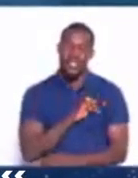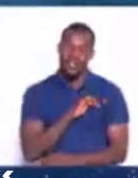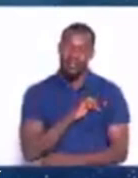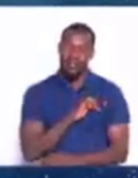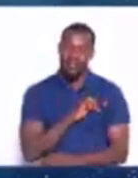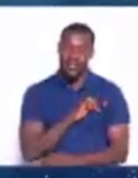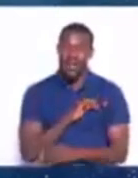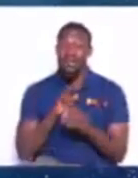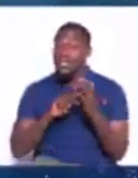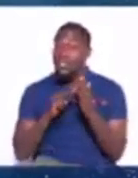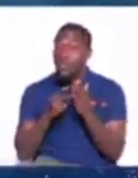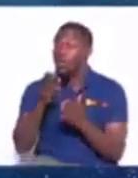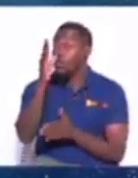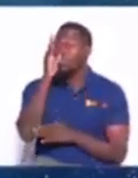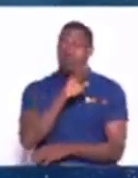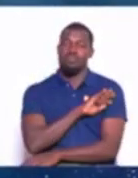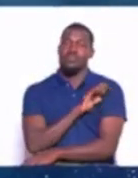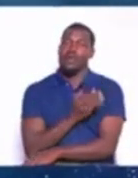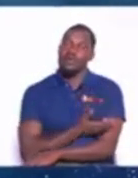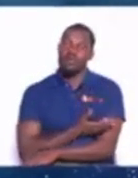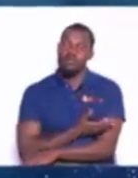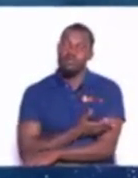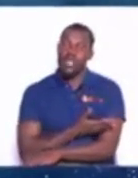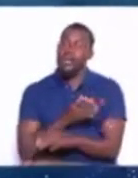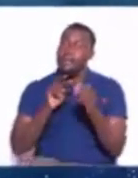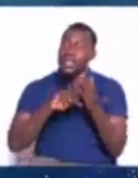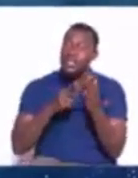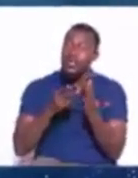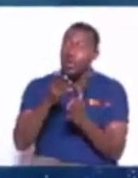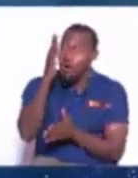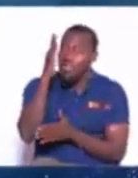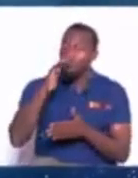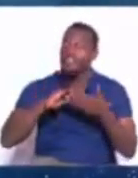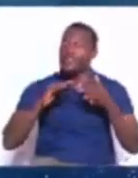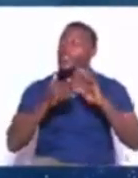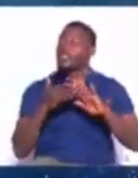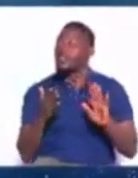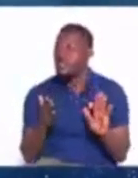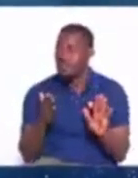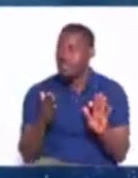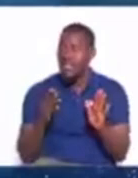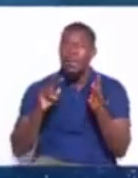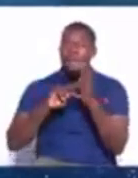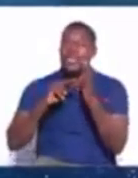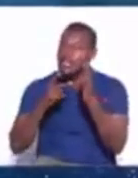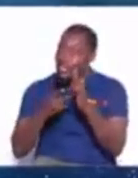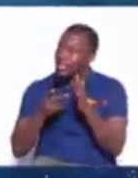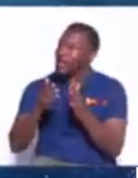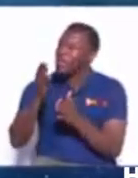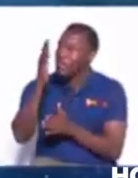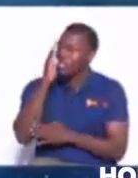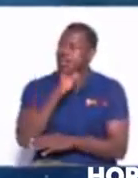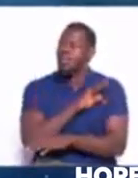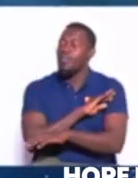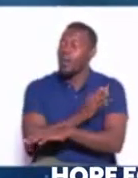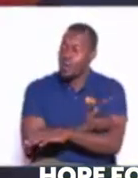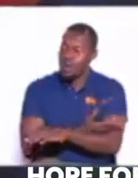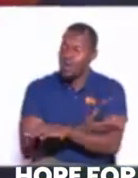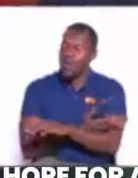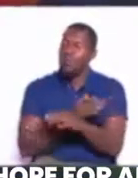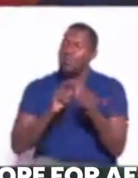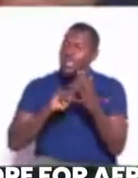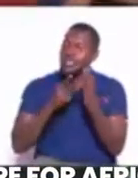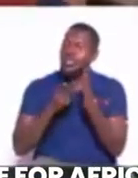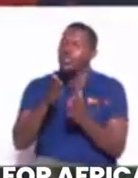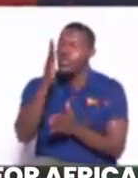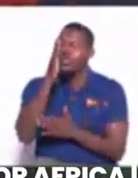God's pardon. Grace is God's forgiveness. Grace is God's power. Grace is God's love. Do